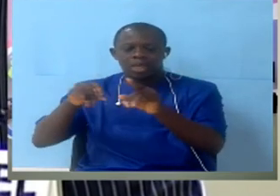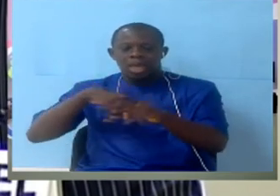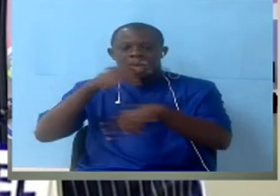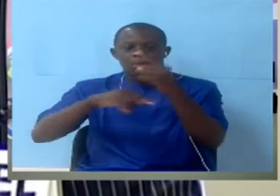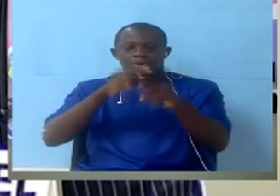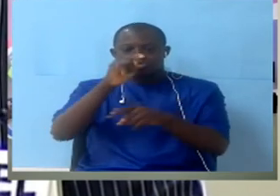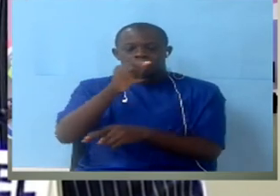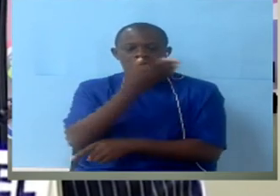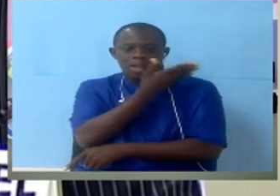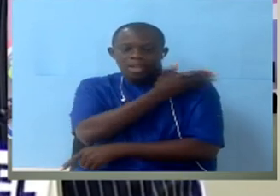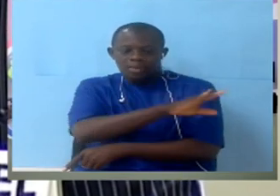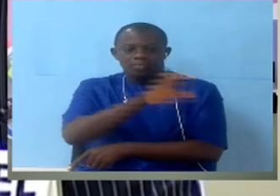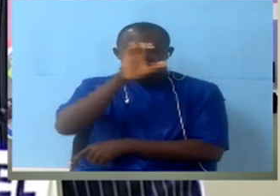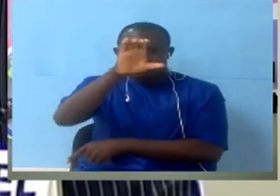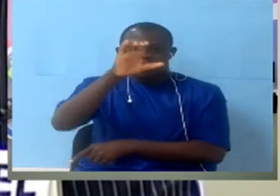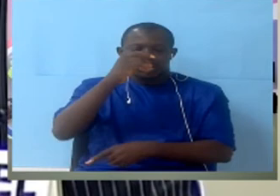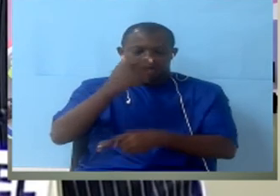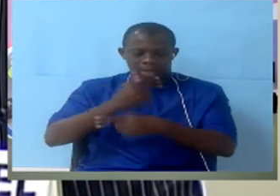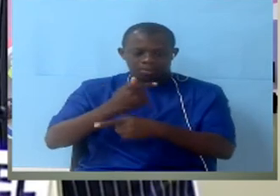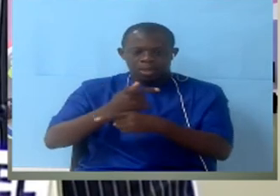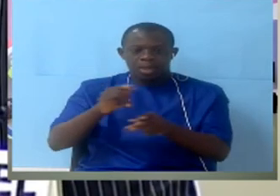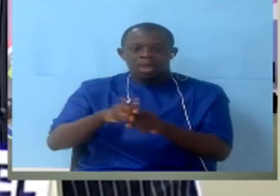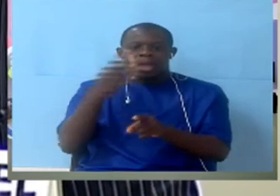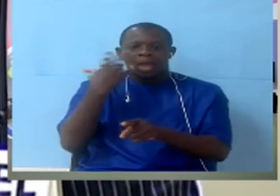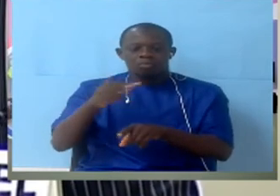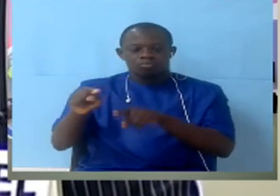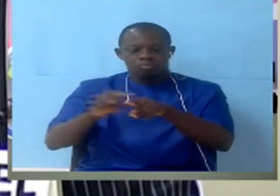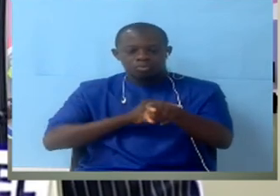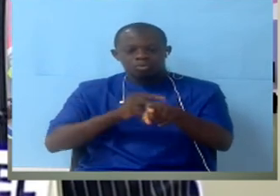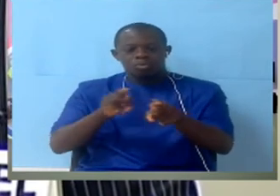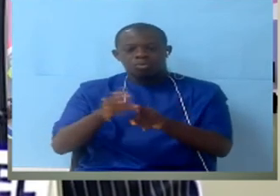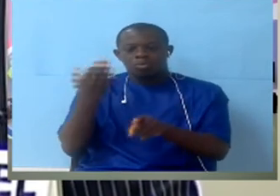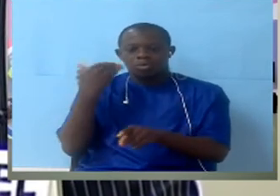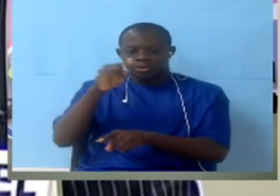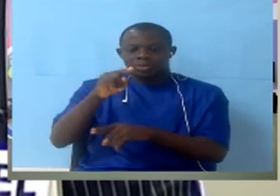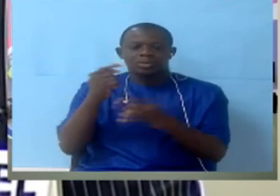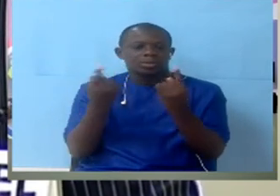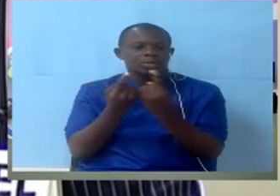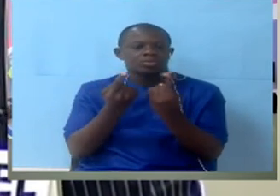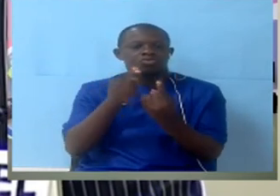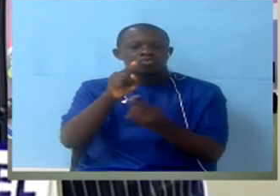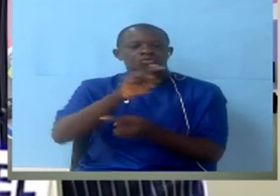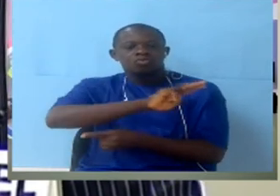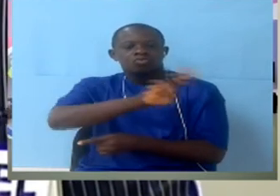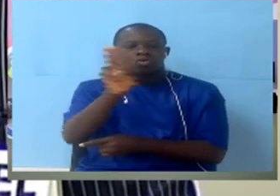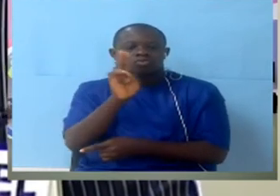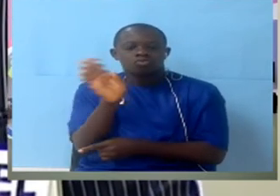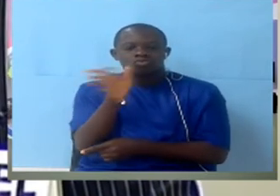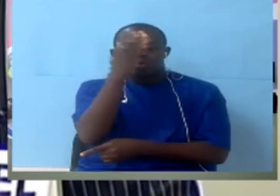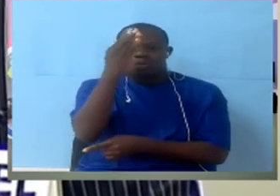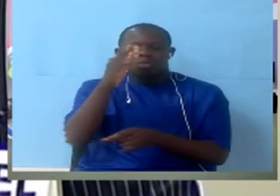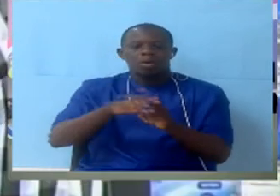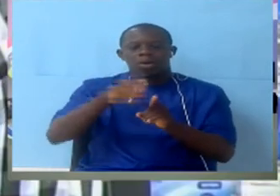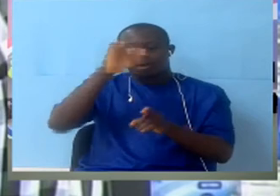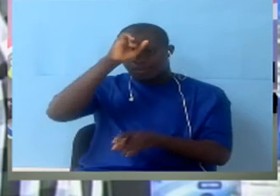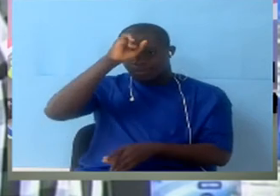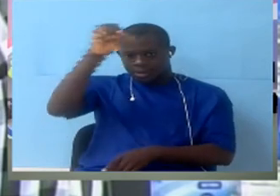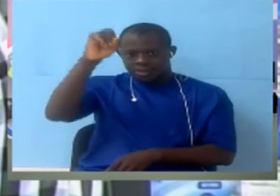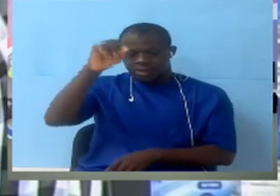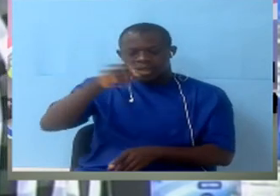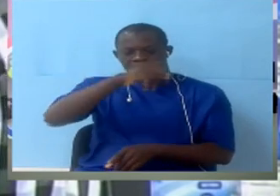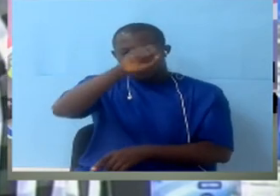from the country. How long was it that you did not go to the president's farm? I what jellel